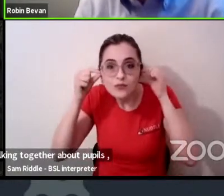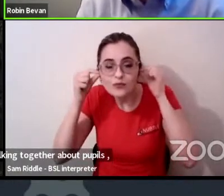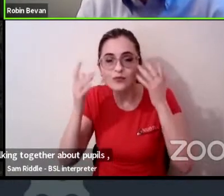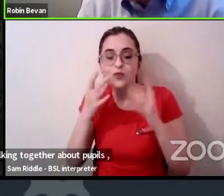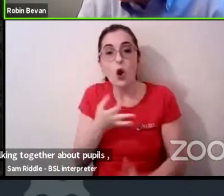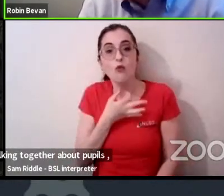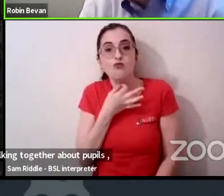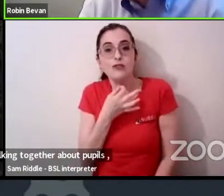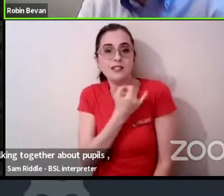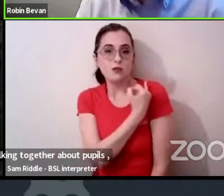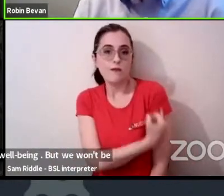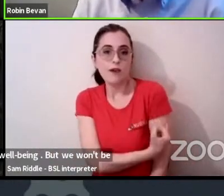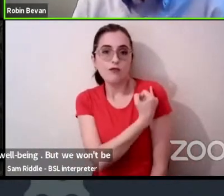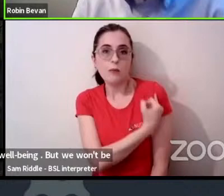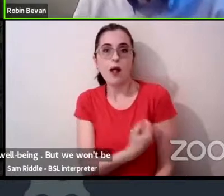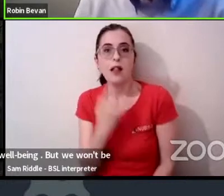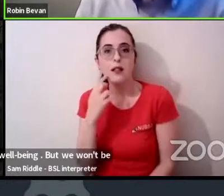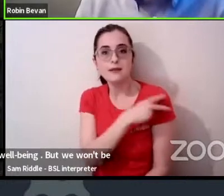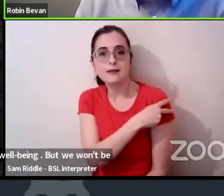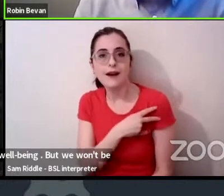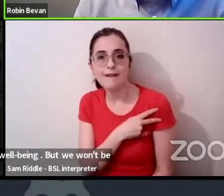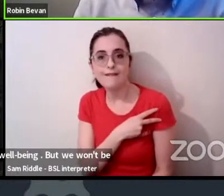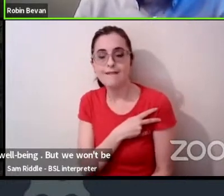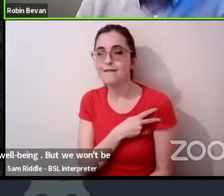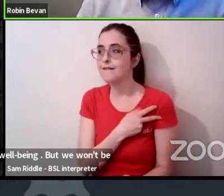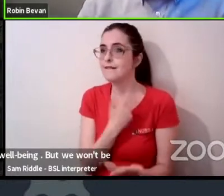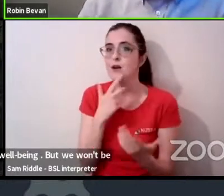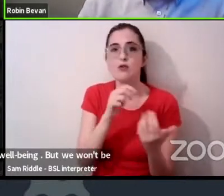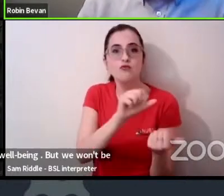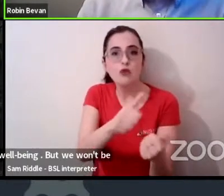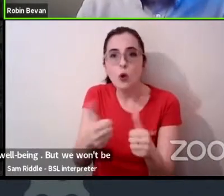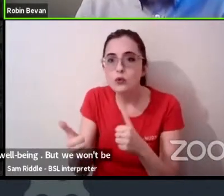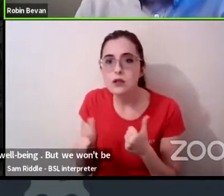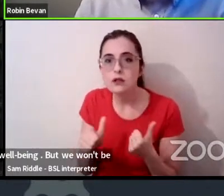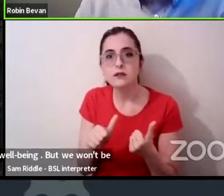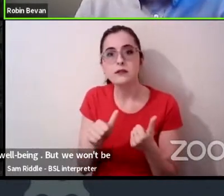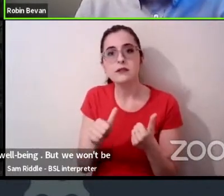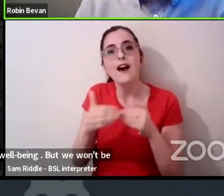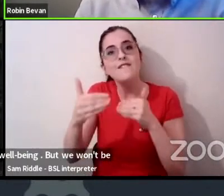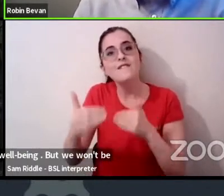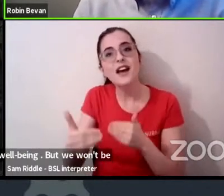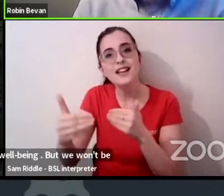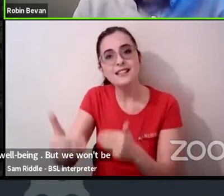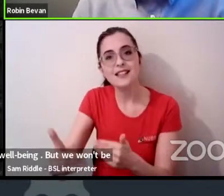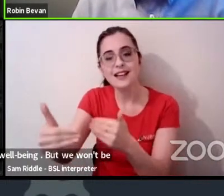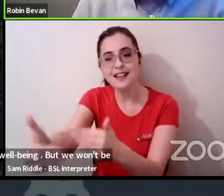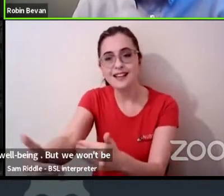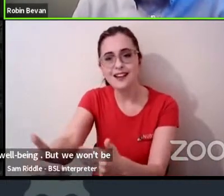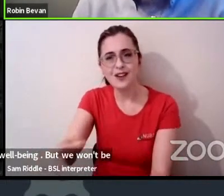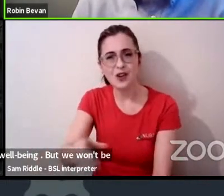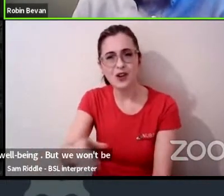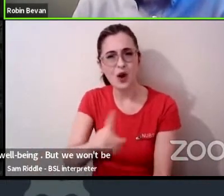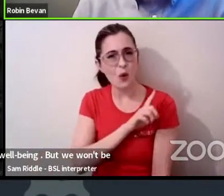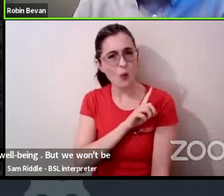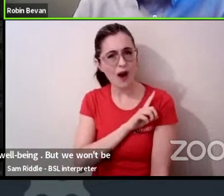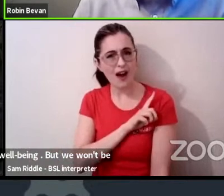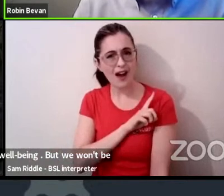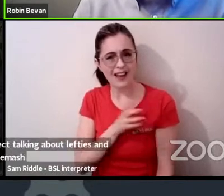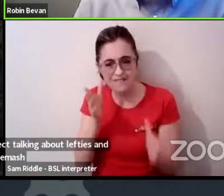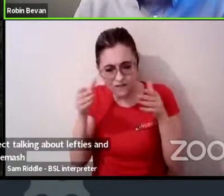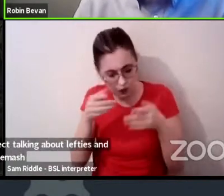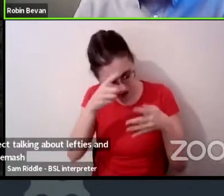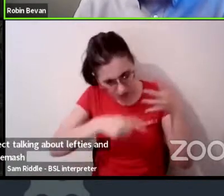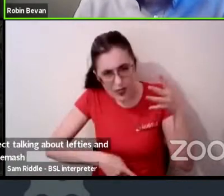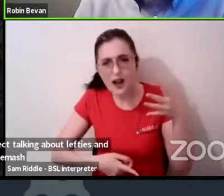to vulnerable staff, about rotas and phasing. And the reason that we're going to be doing that tonight